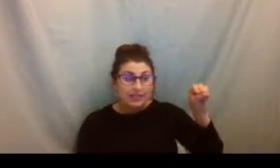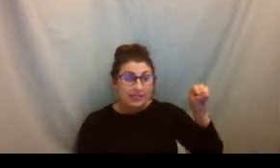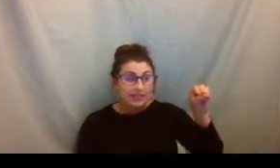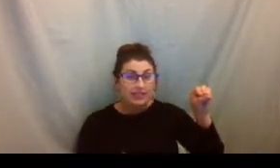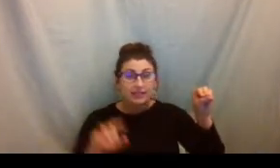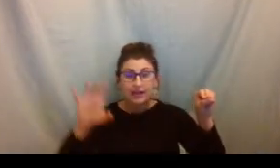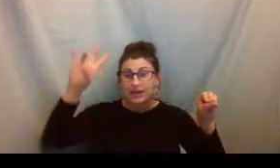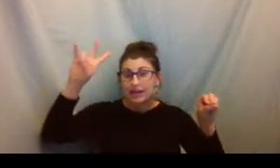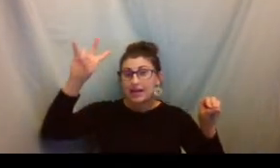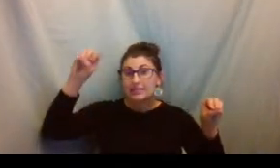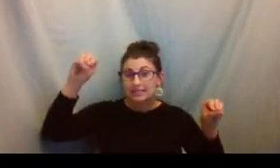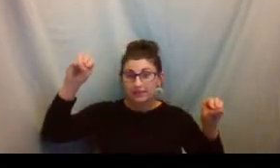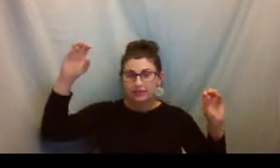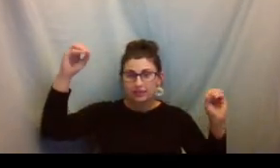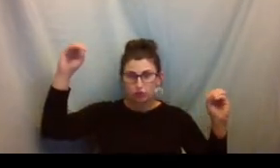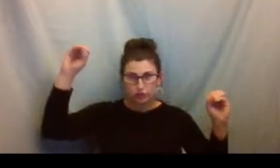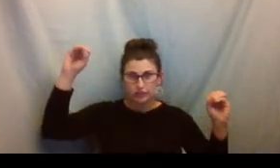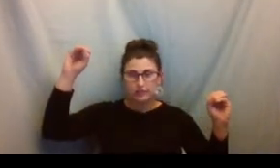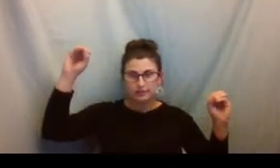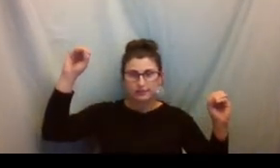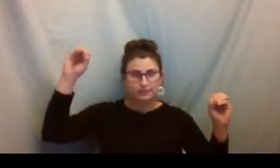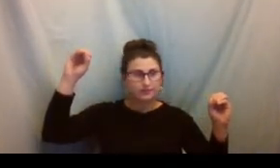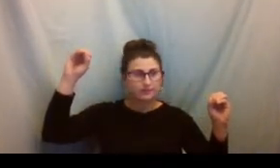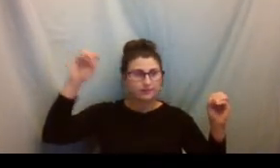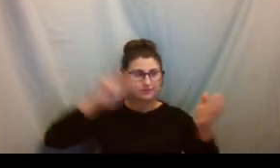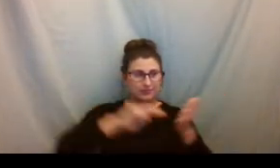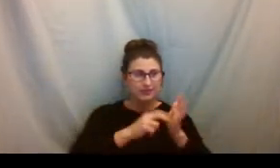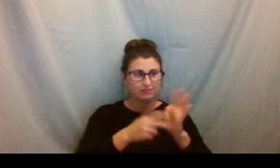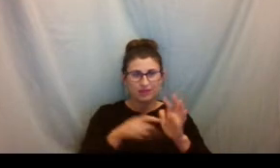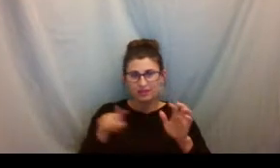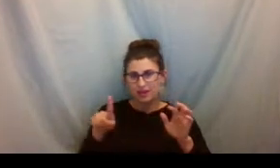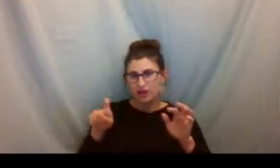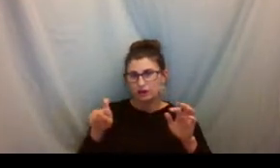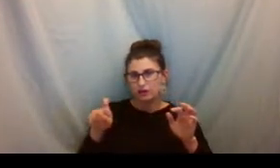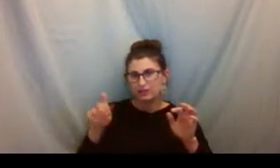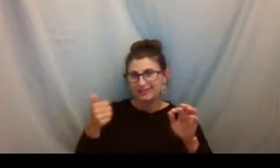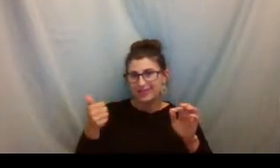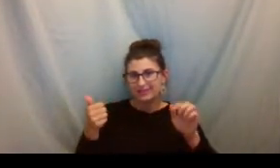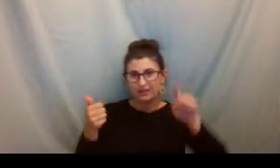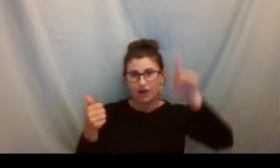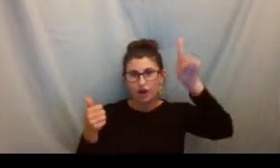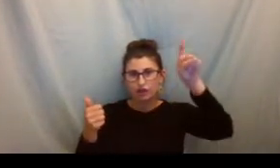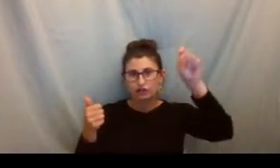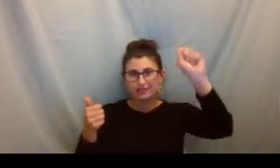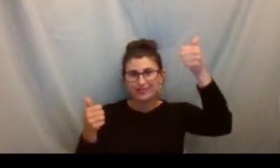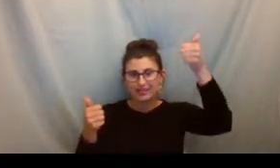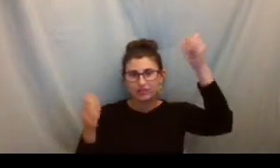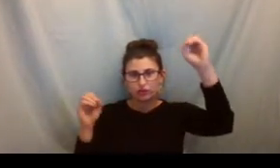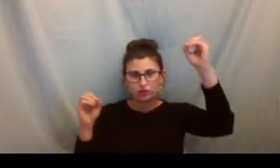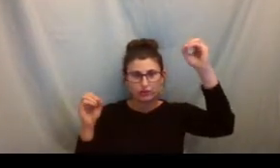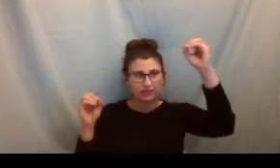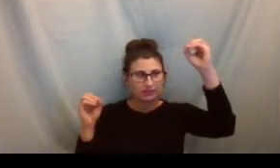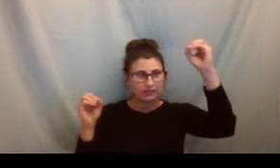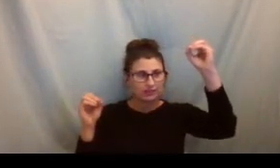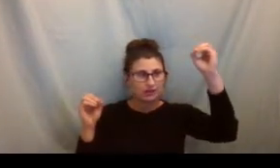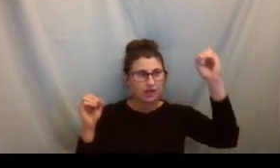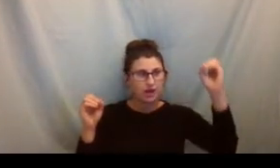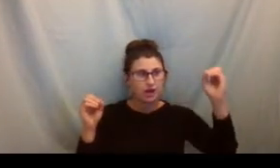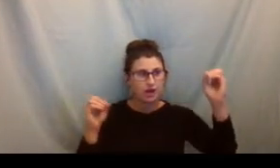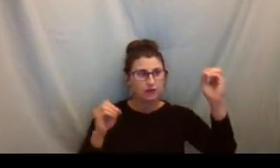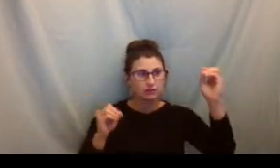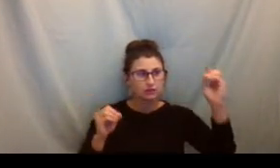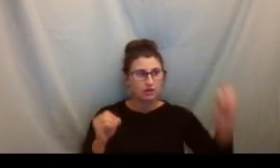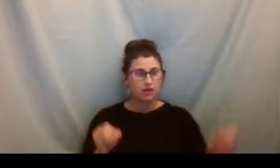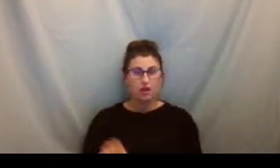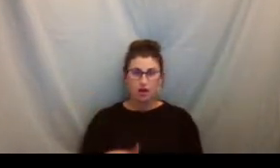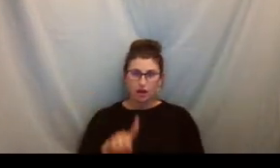70, this is 70 degrees, so this is 110 degrees, 110 degrees, all